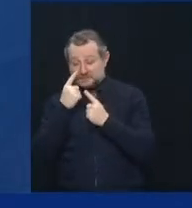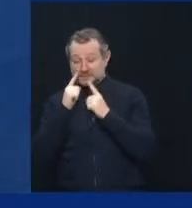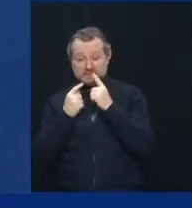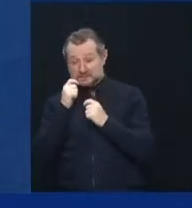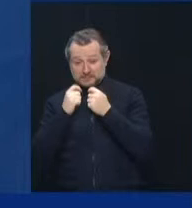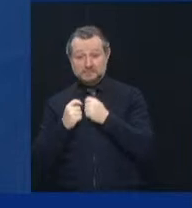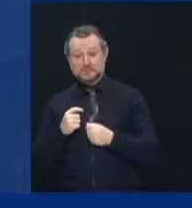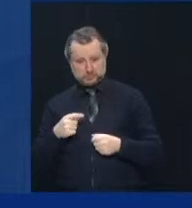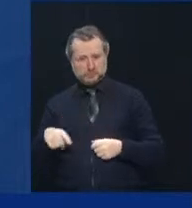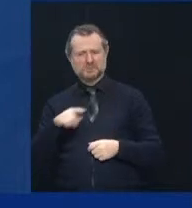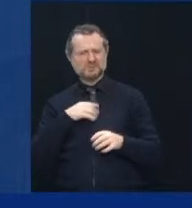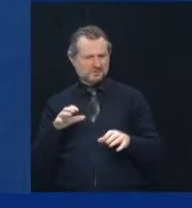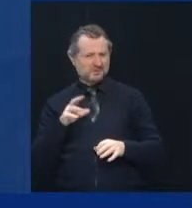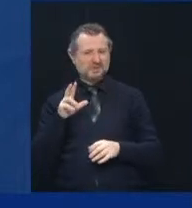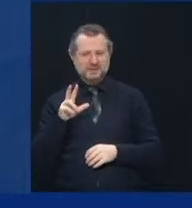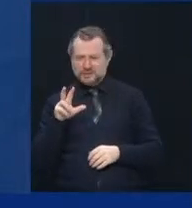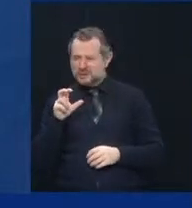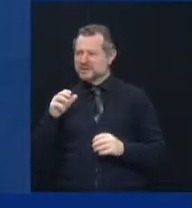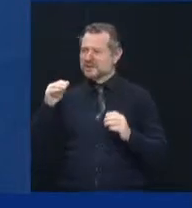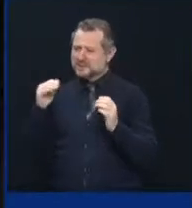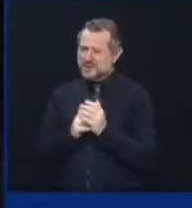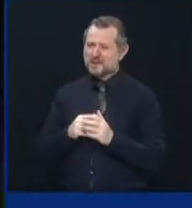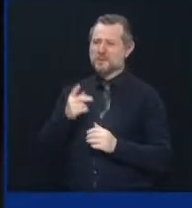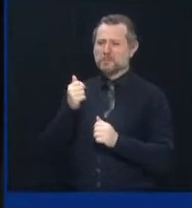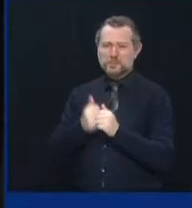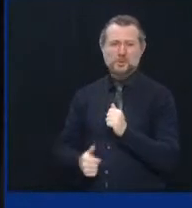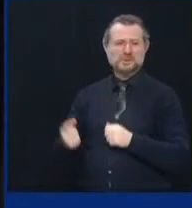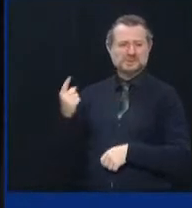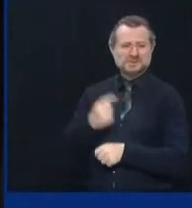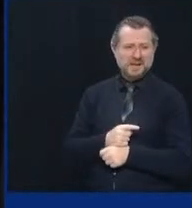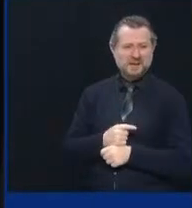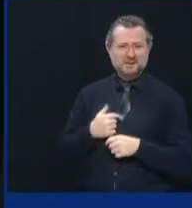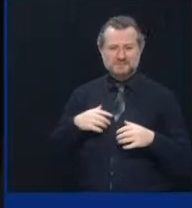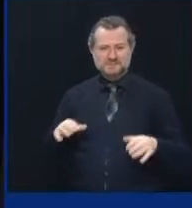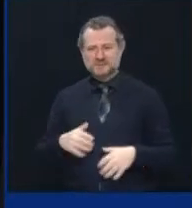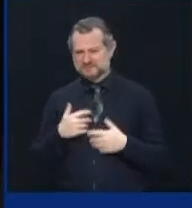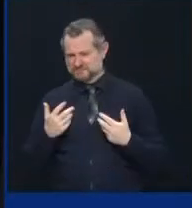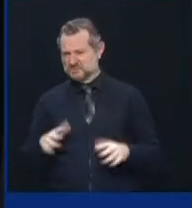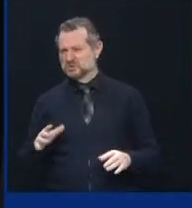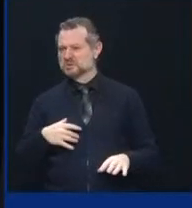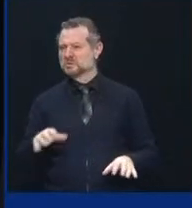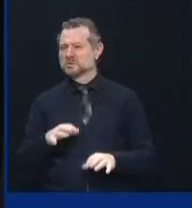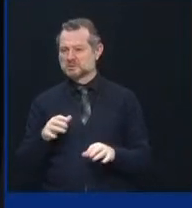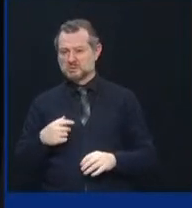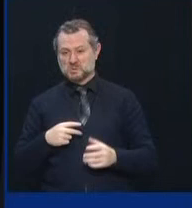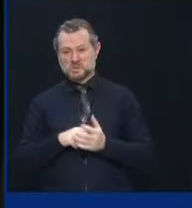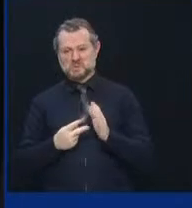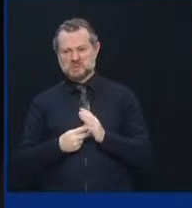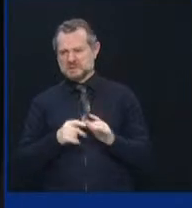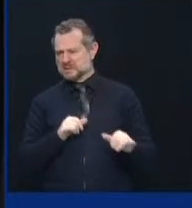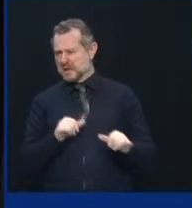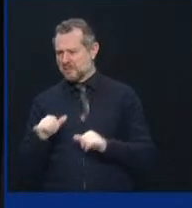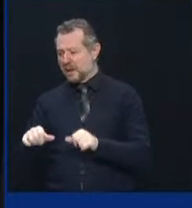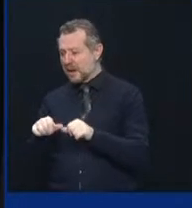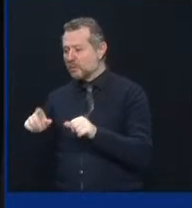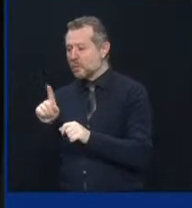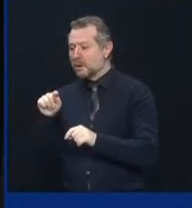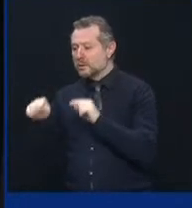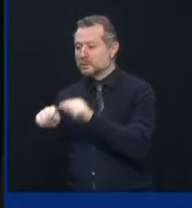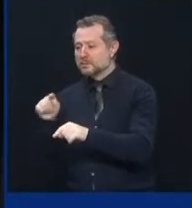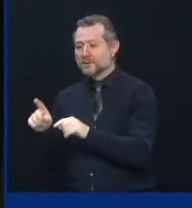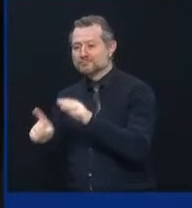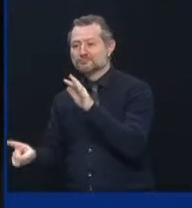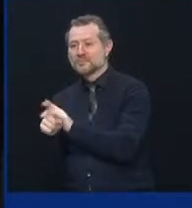did 300,000 per day. We could use those sites to do vaccinations. So we could literally